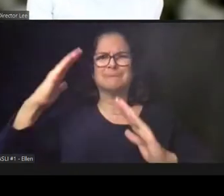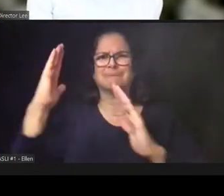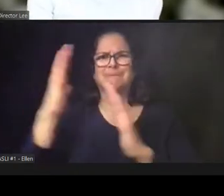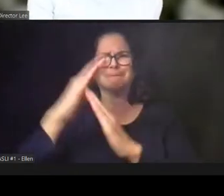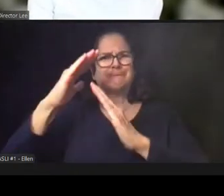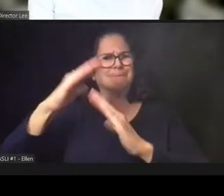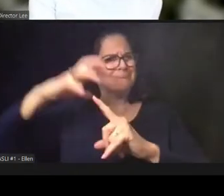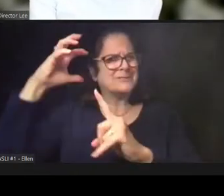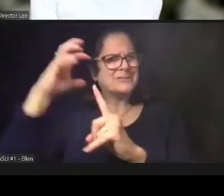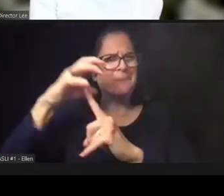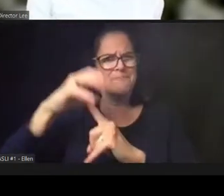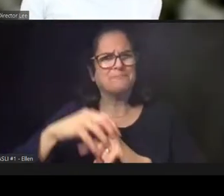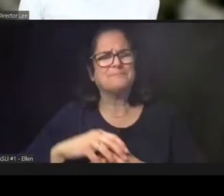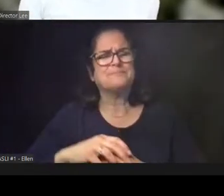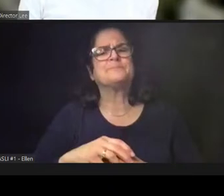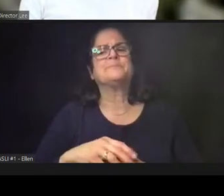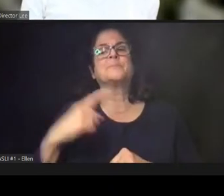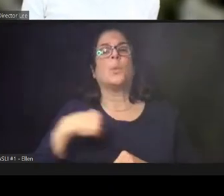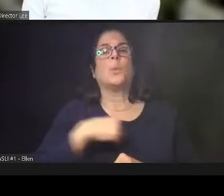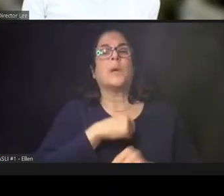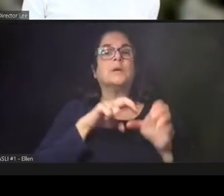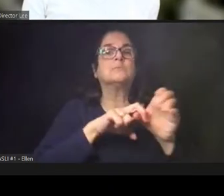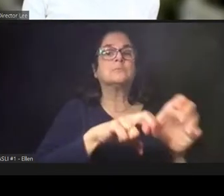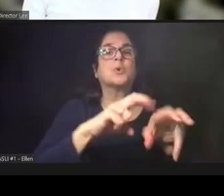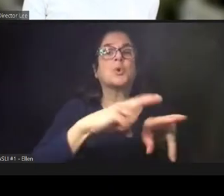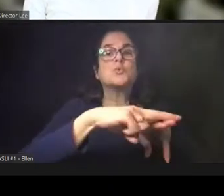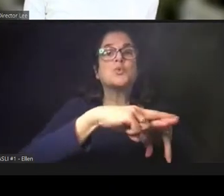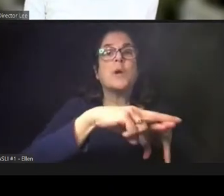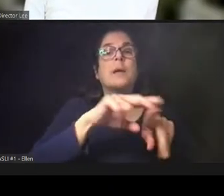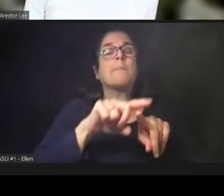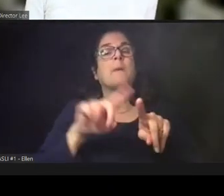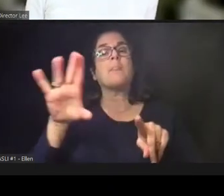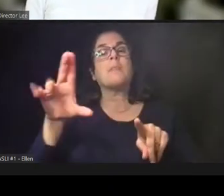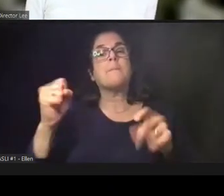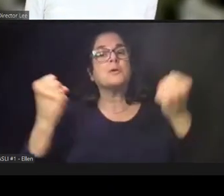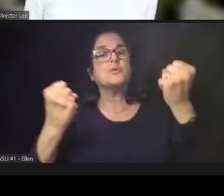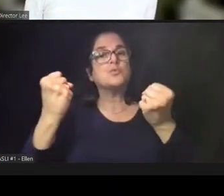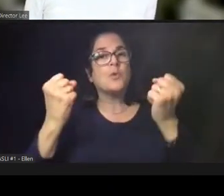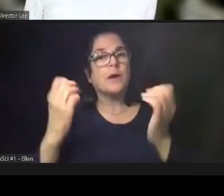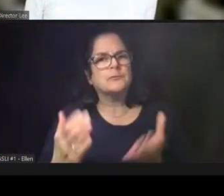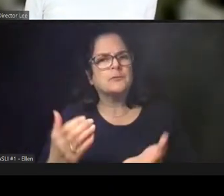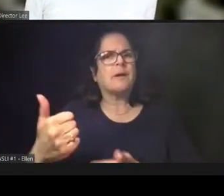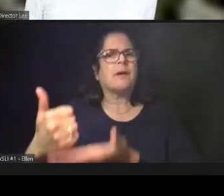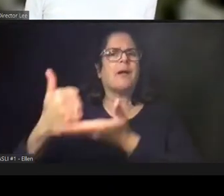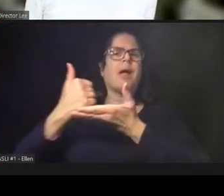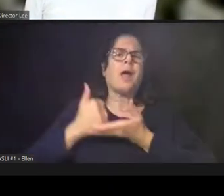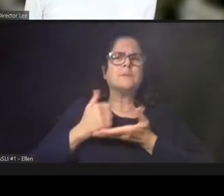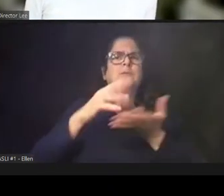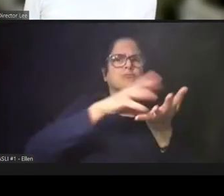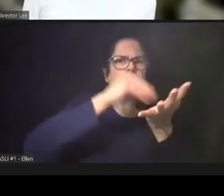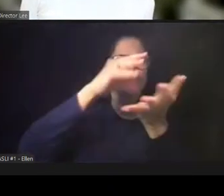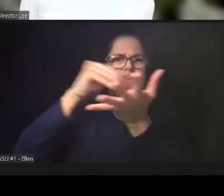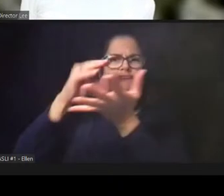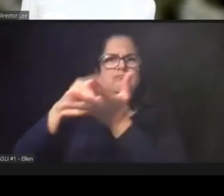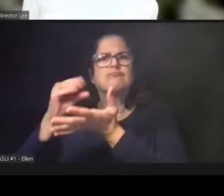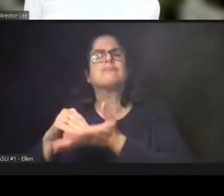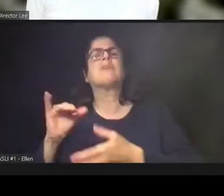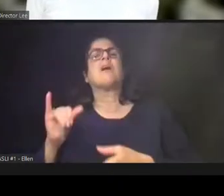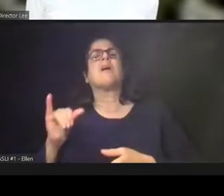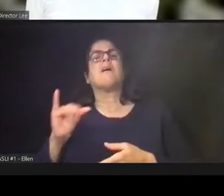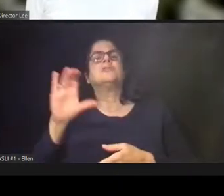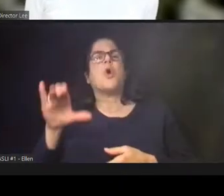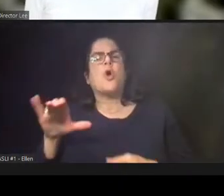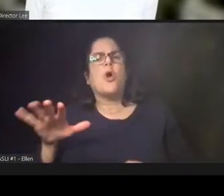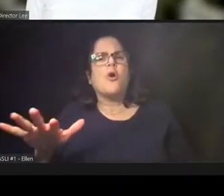fantastic. We use the trains, but it is the bus drivers who have been so helpful as we learned our way around Chicago.